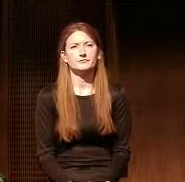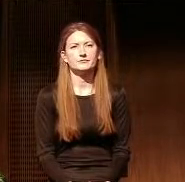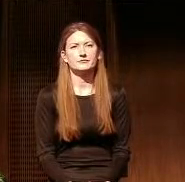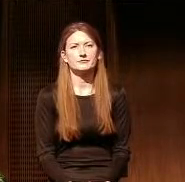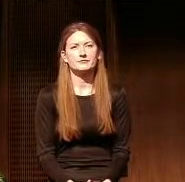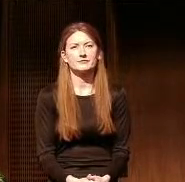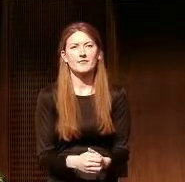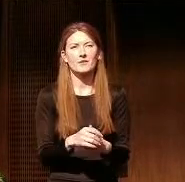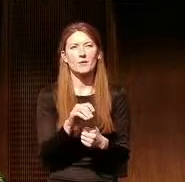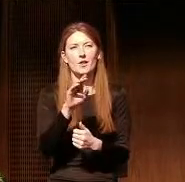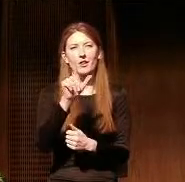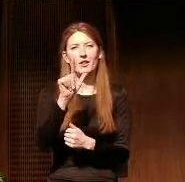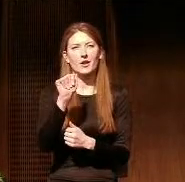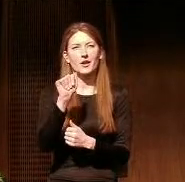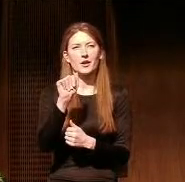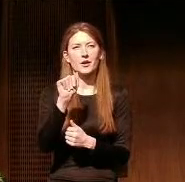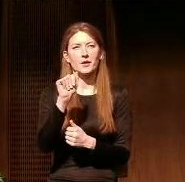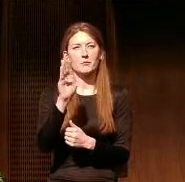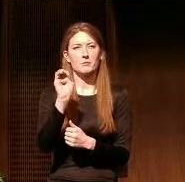Labor.